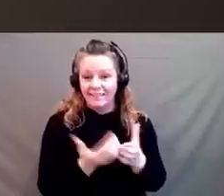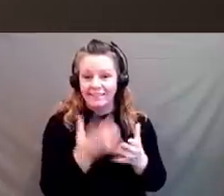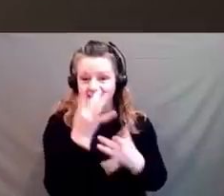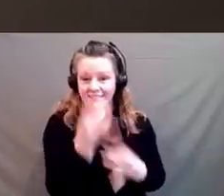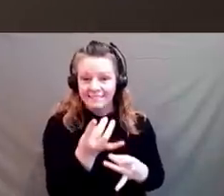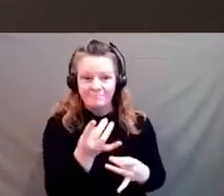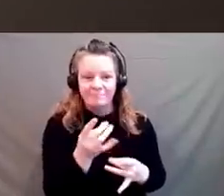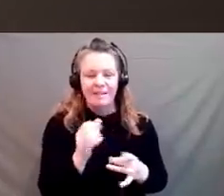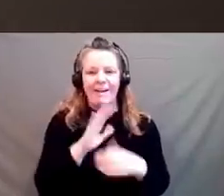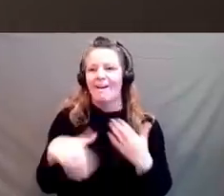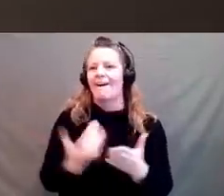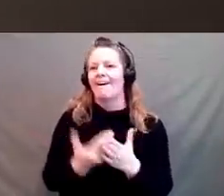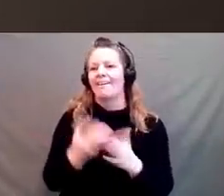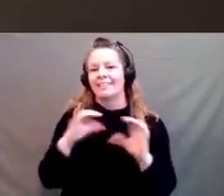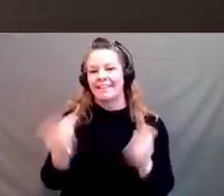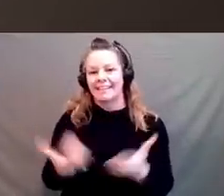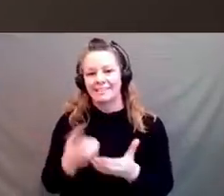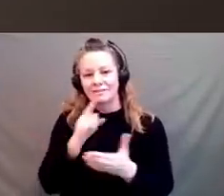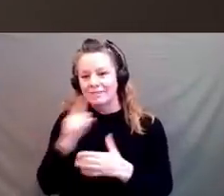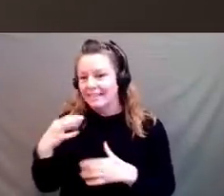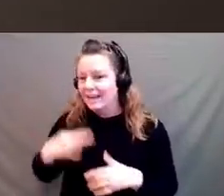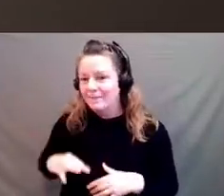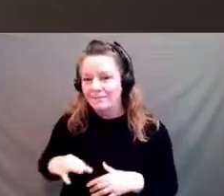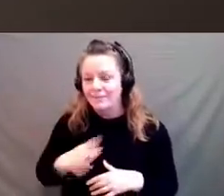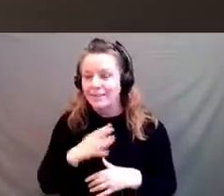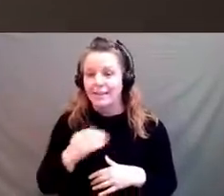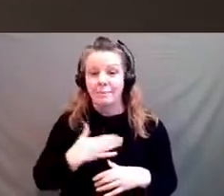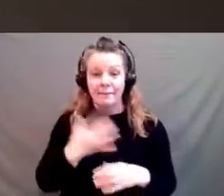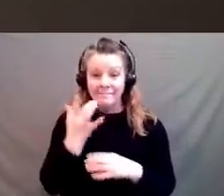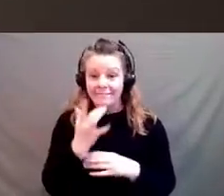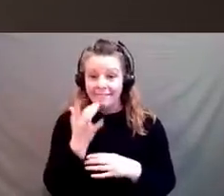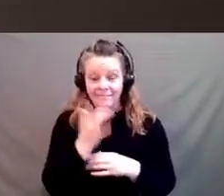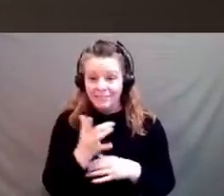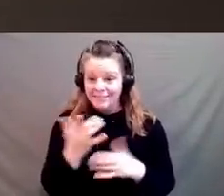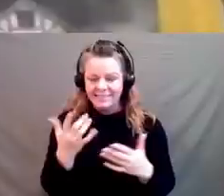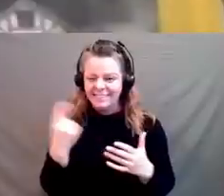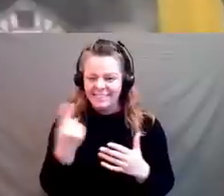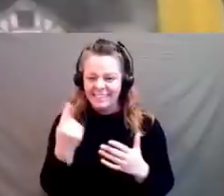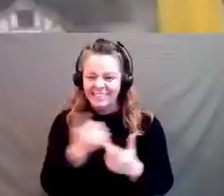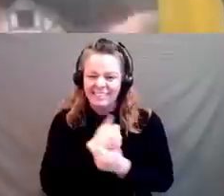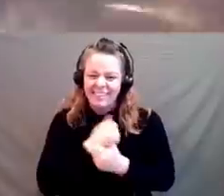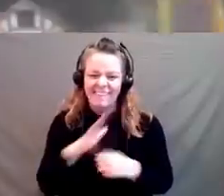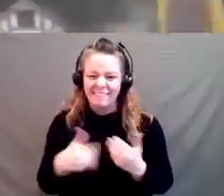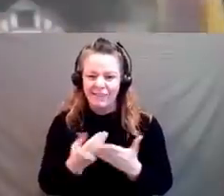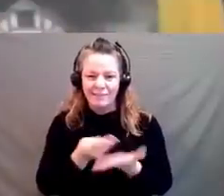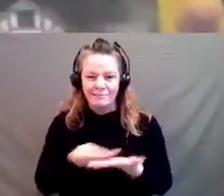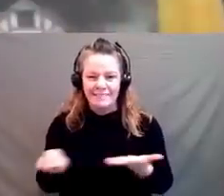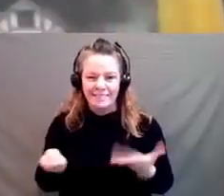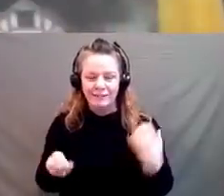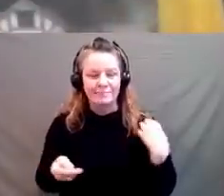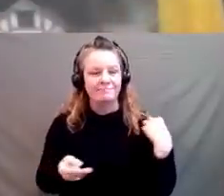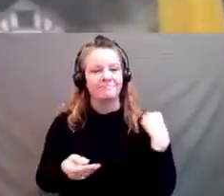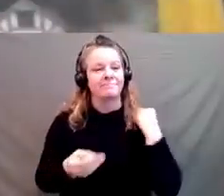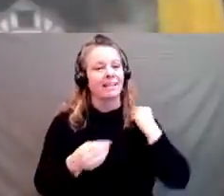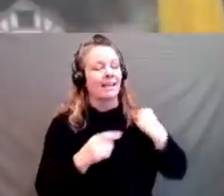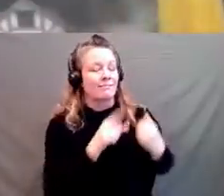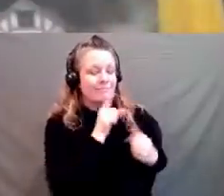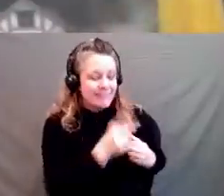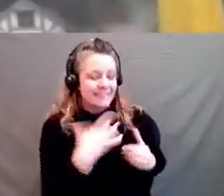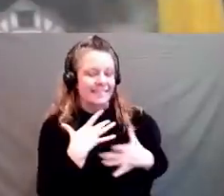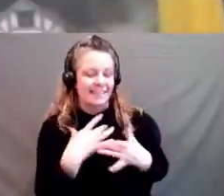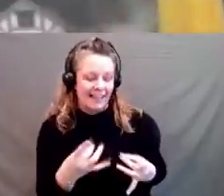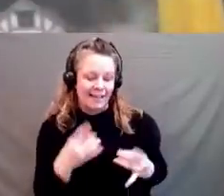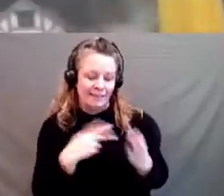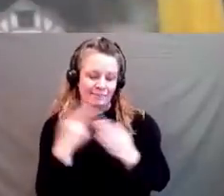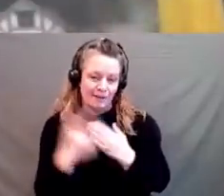the classes have been really helpful and, you know, my favorites. I just love the material. I just really liked the program.